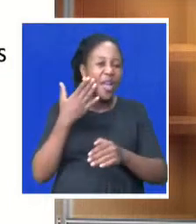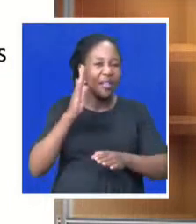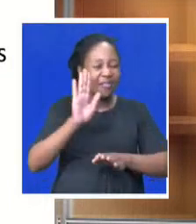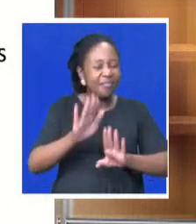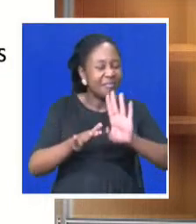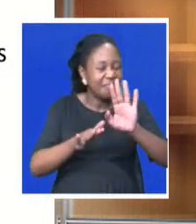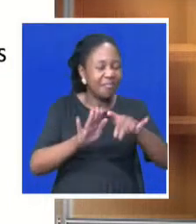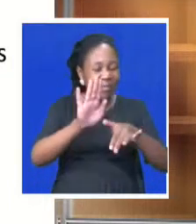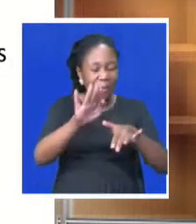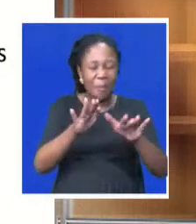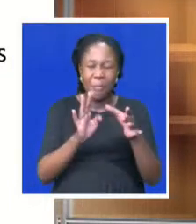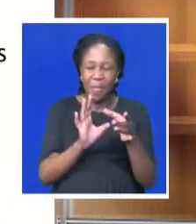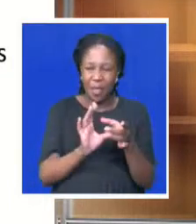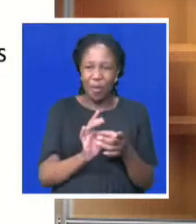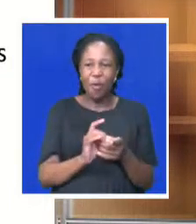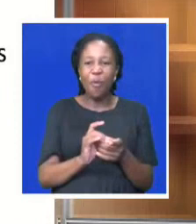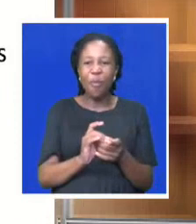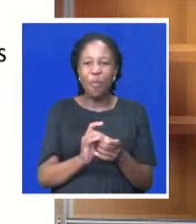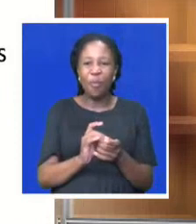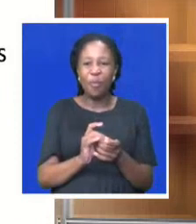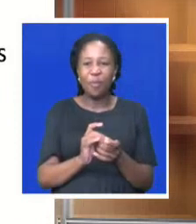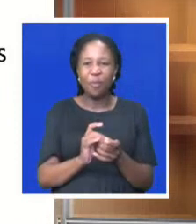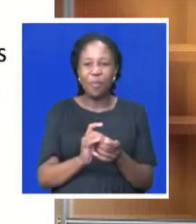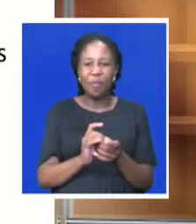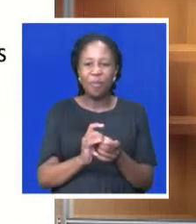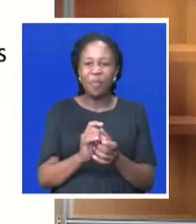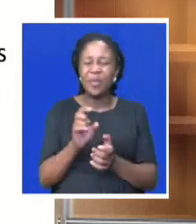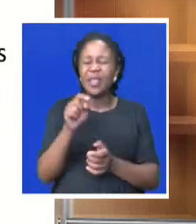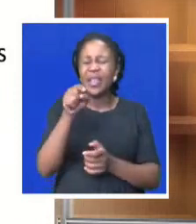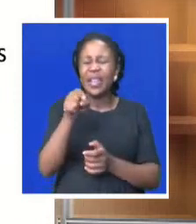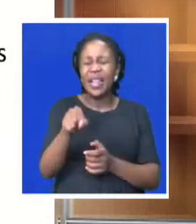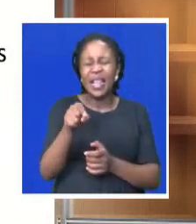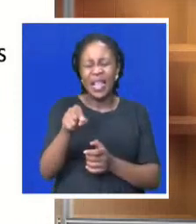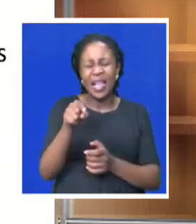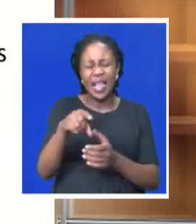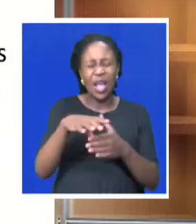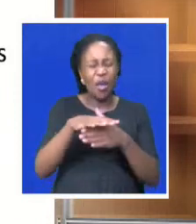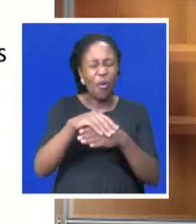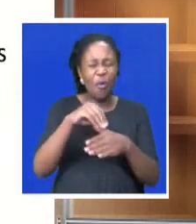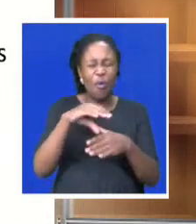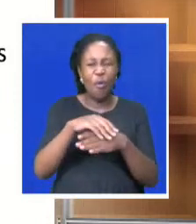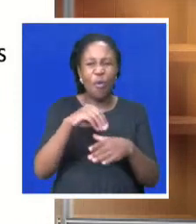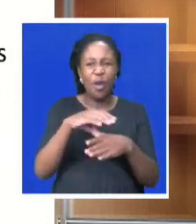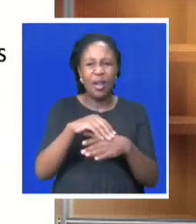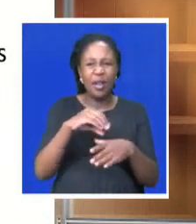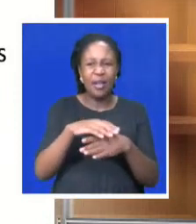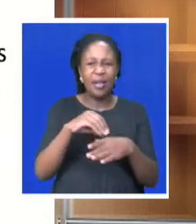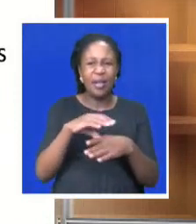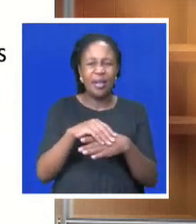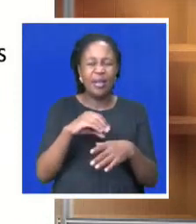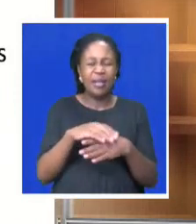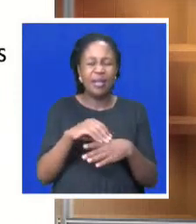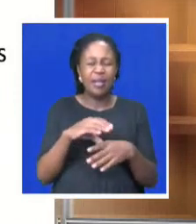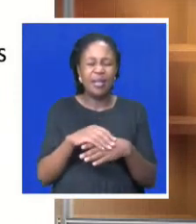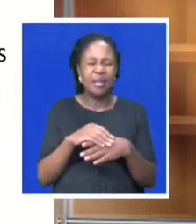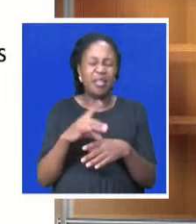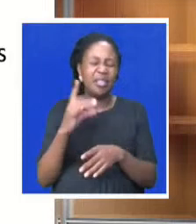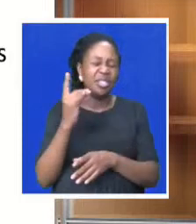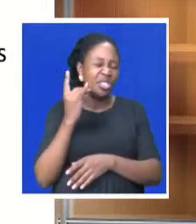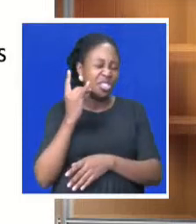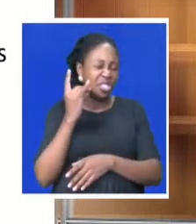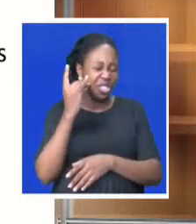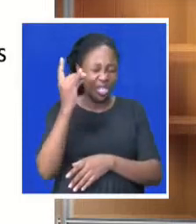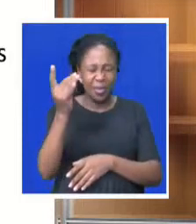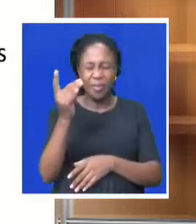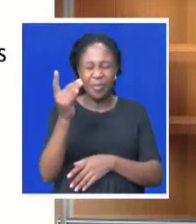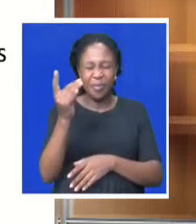The old clay pot was very ashamed of the crack and knew that